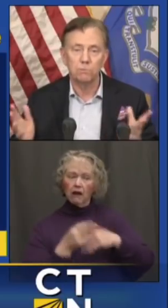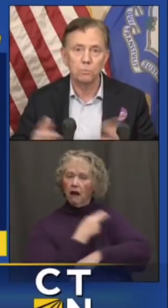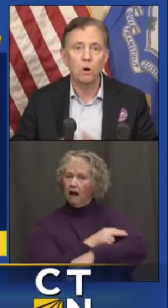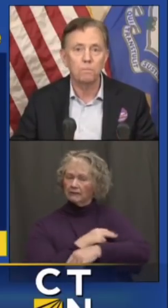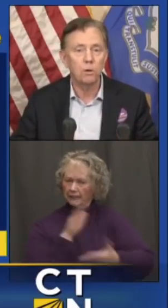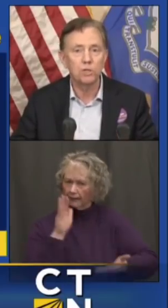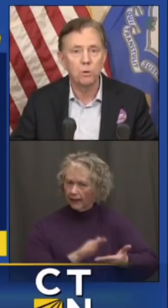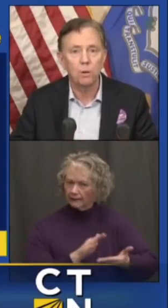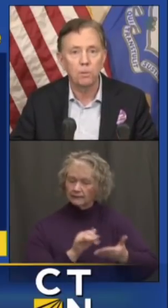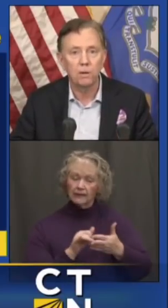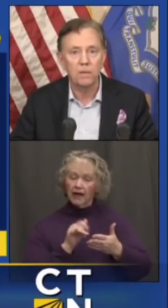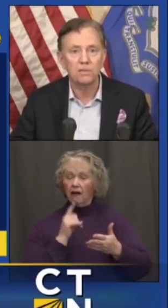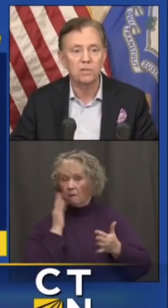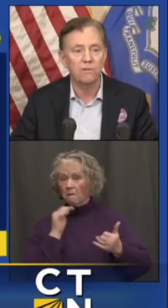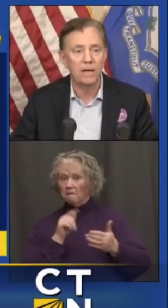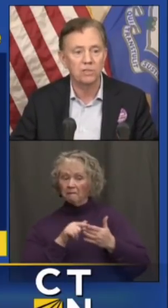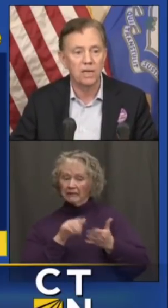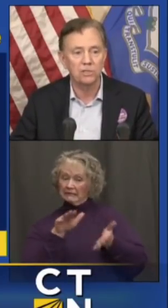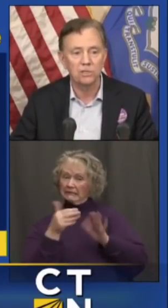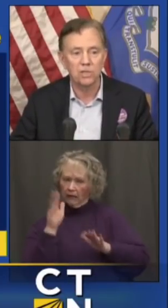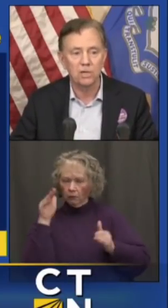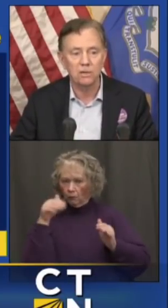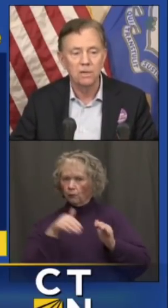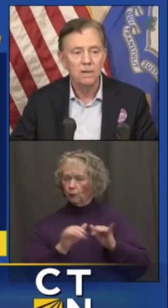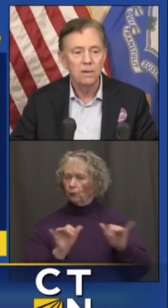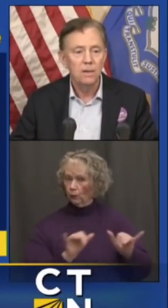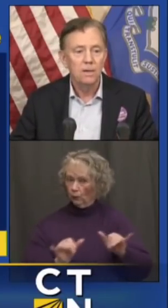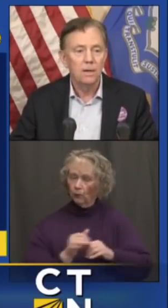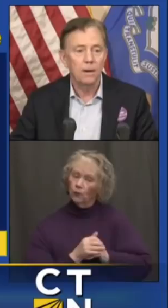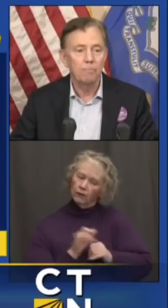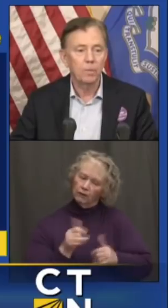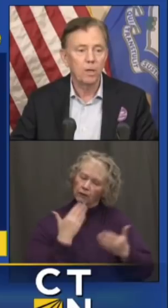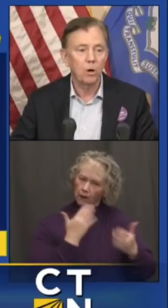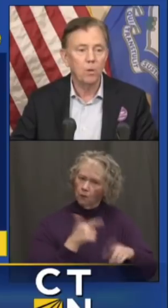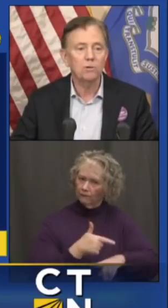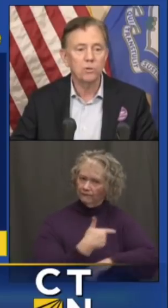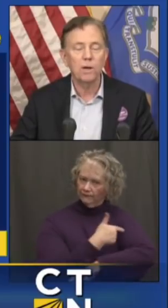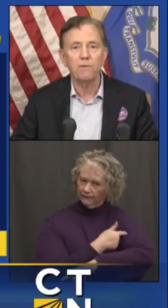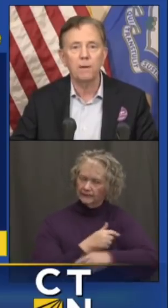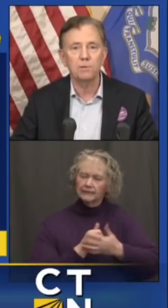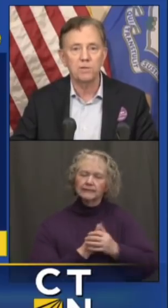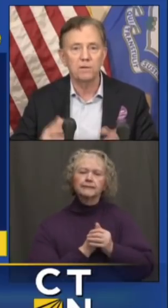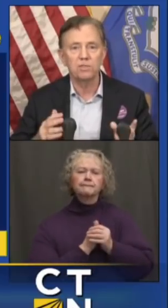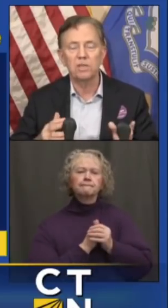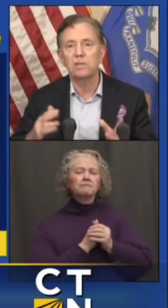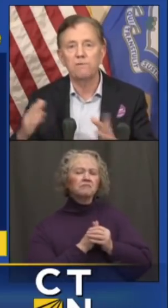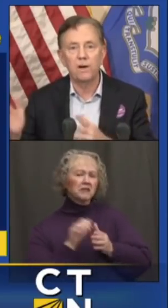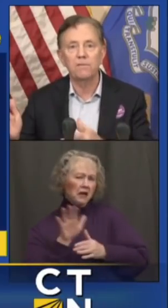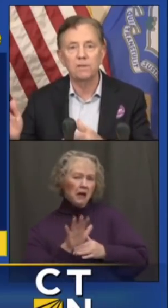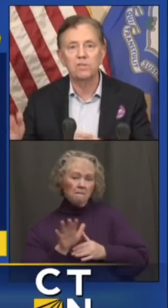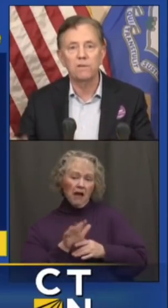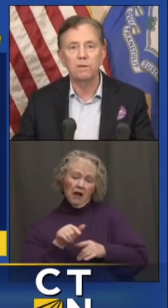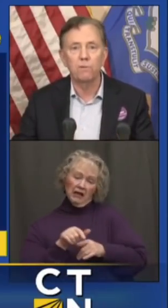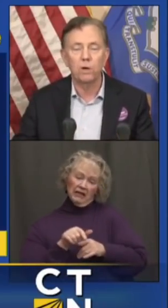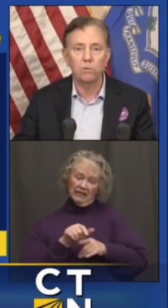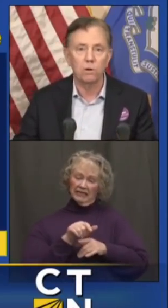in no small part thanks to the vaccinations there. Almost 25% of 65